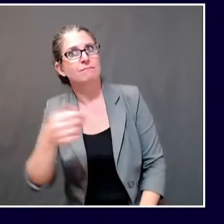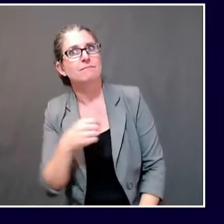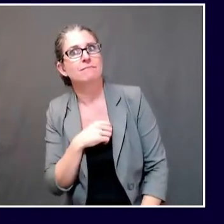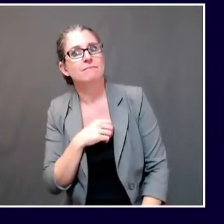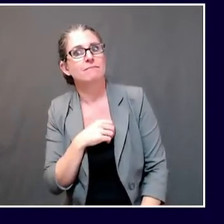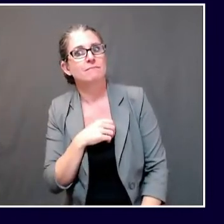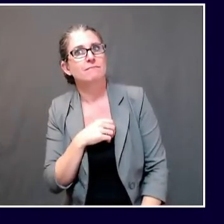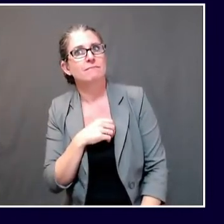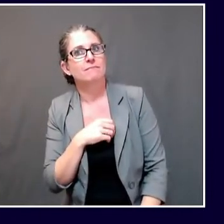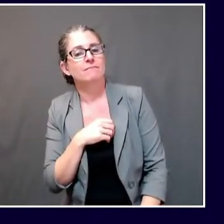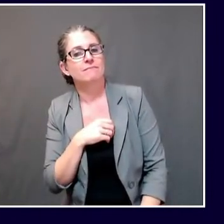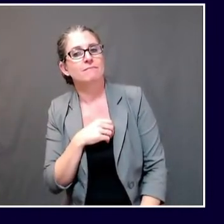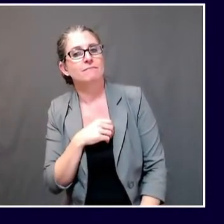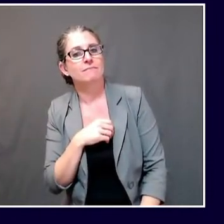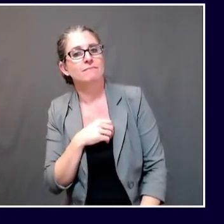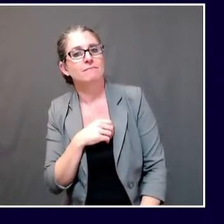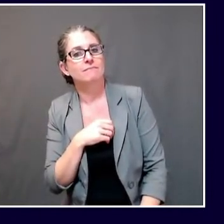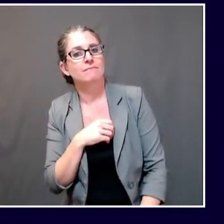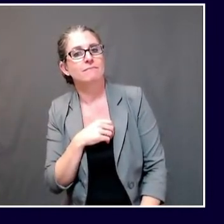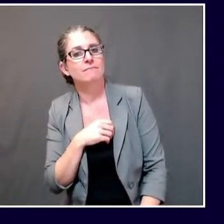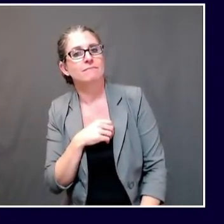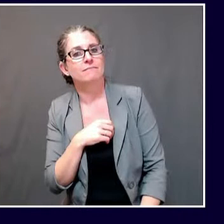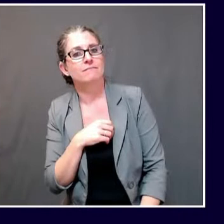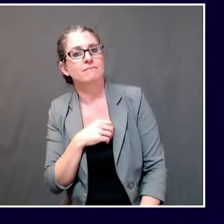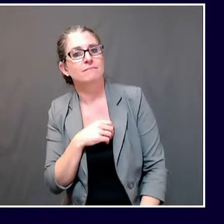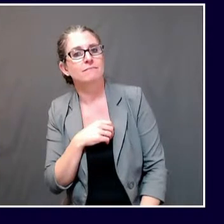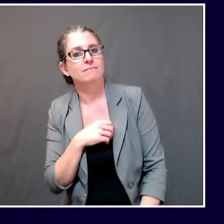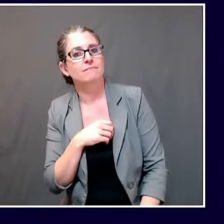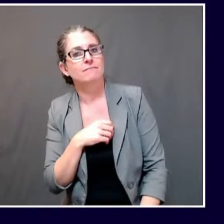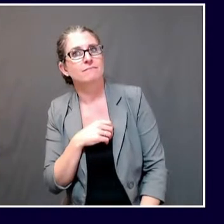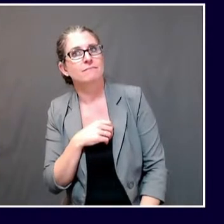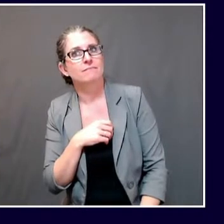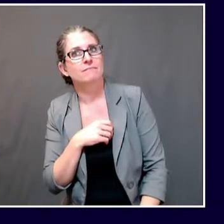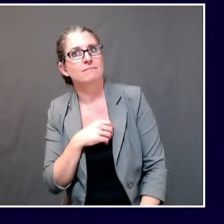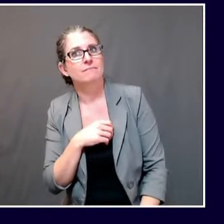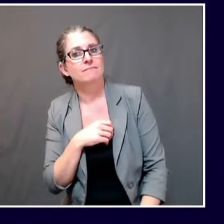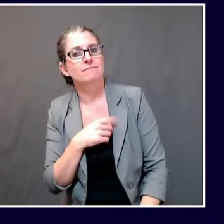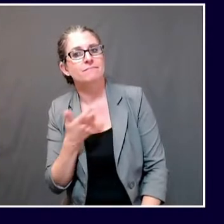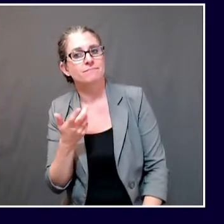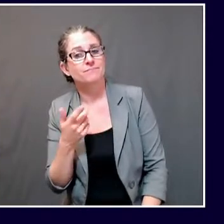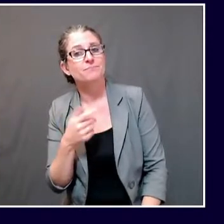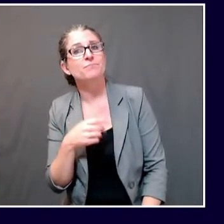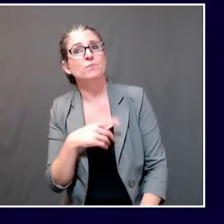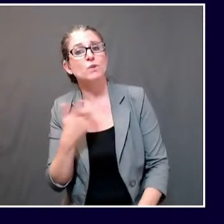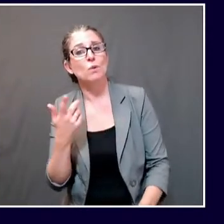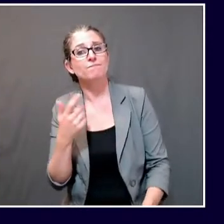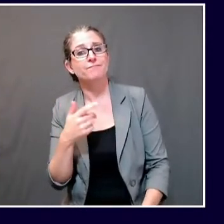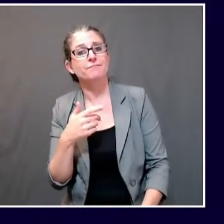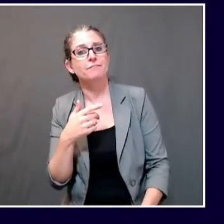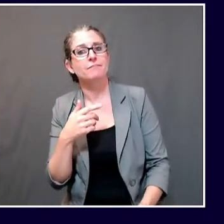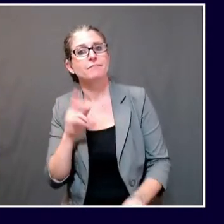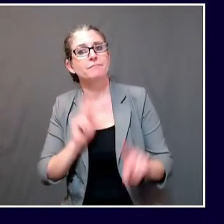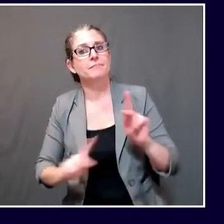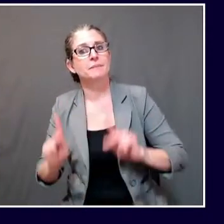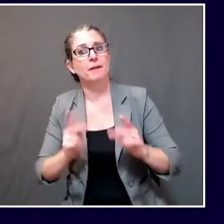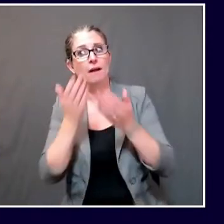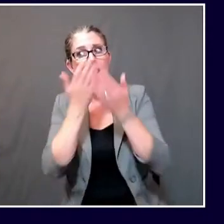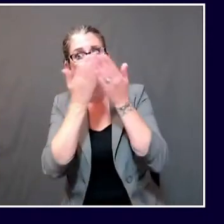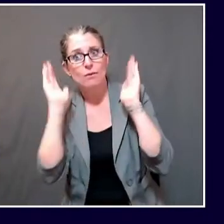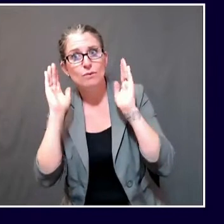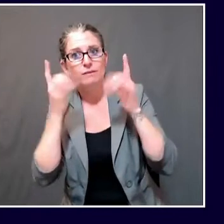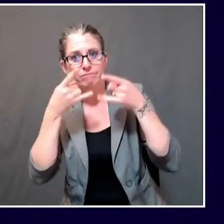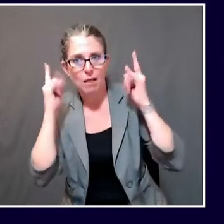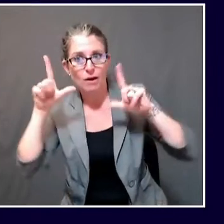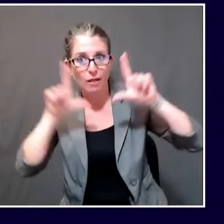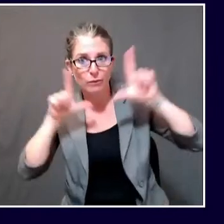is when it comes to trick-or-treating, who would be the person or people more at risk?